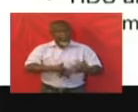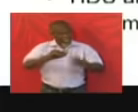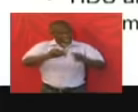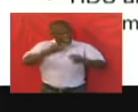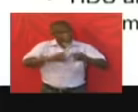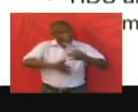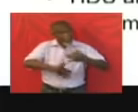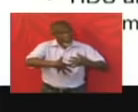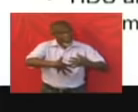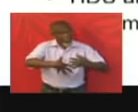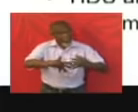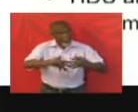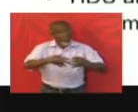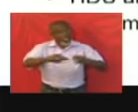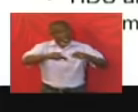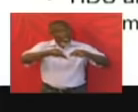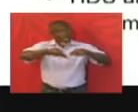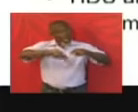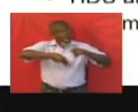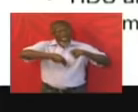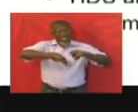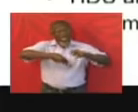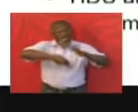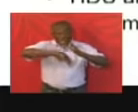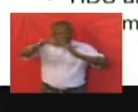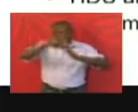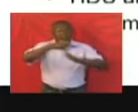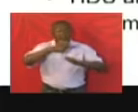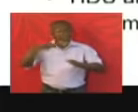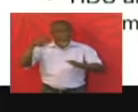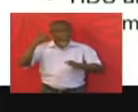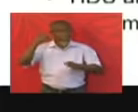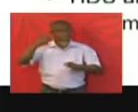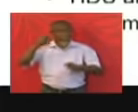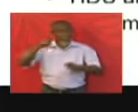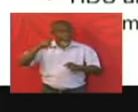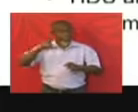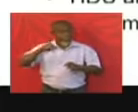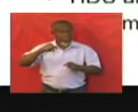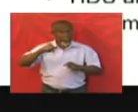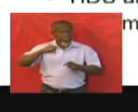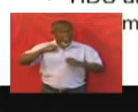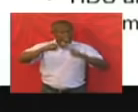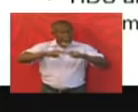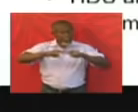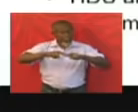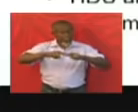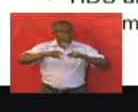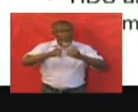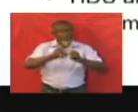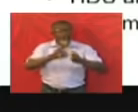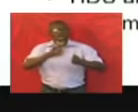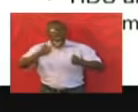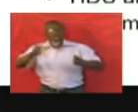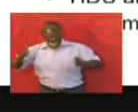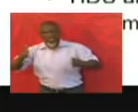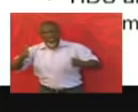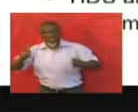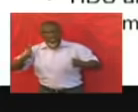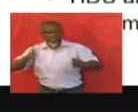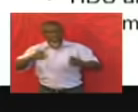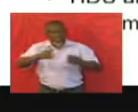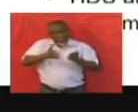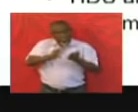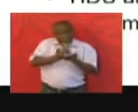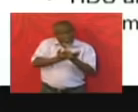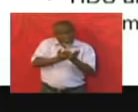our cases are in various stages of pregnancy. As you would appreciate, some would have had their COVID infections in early pregnancy,